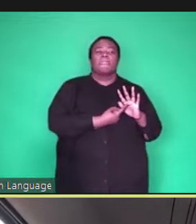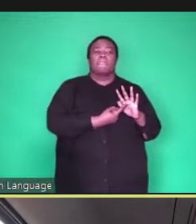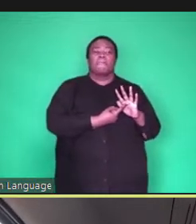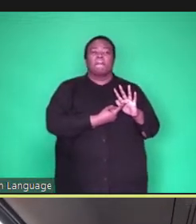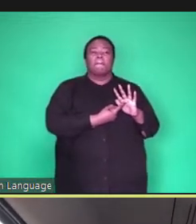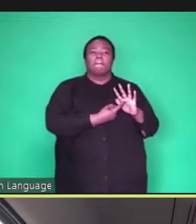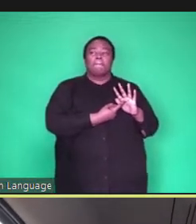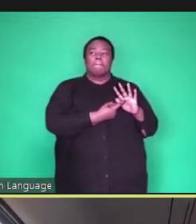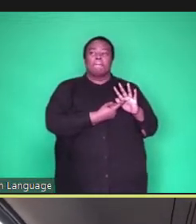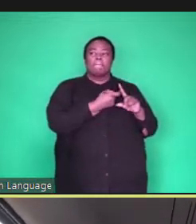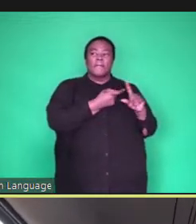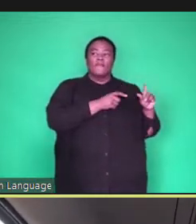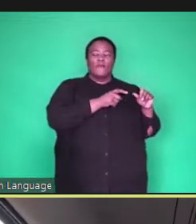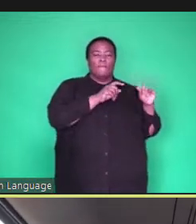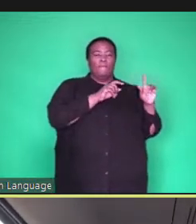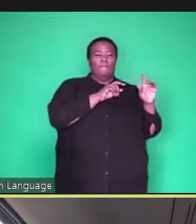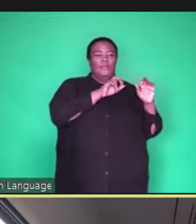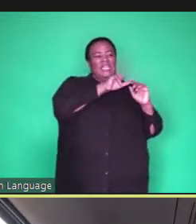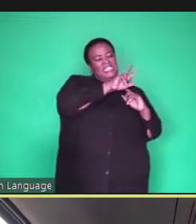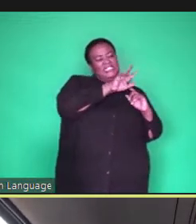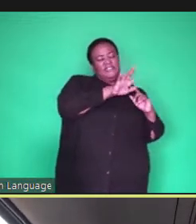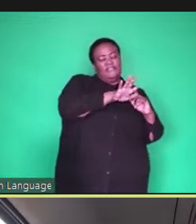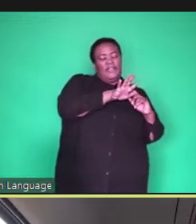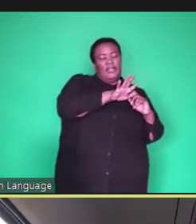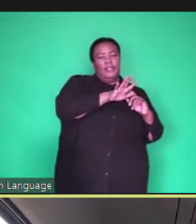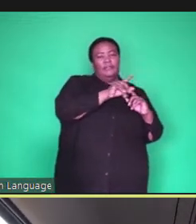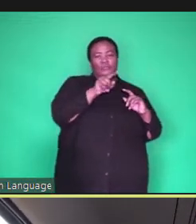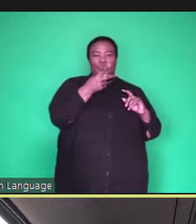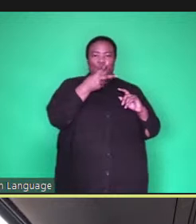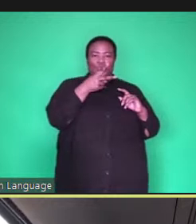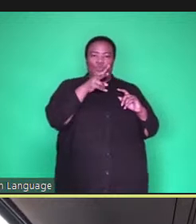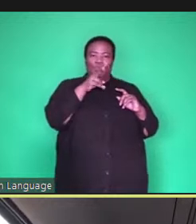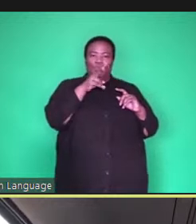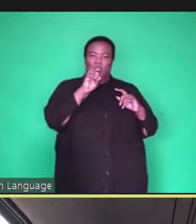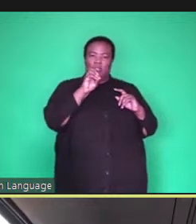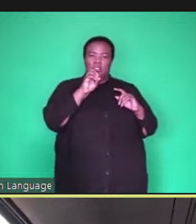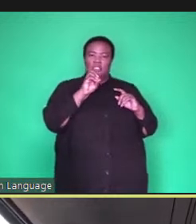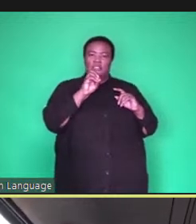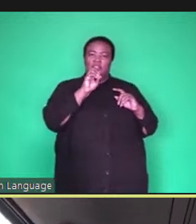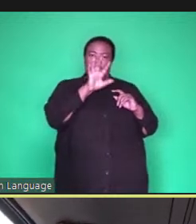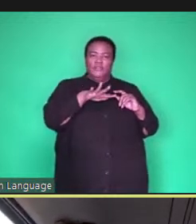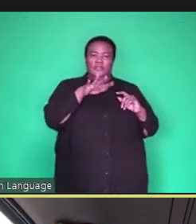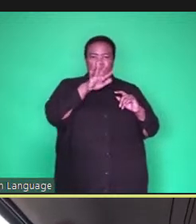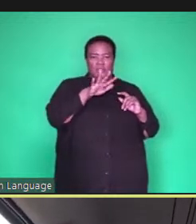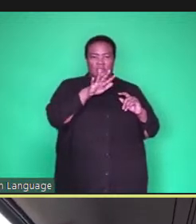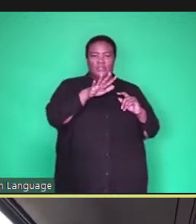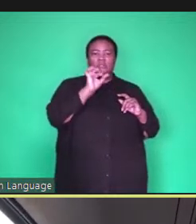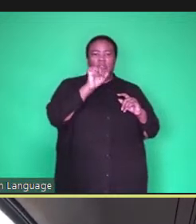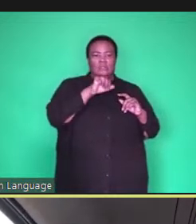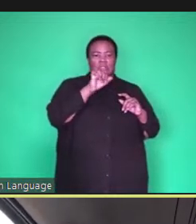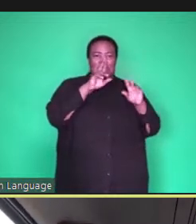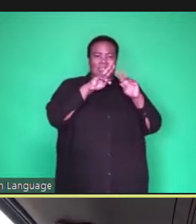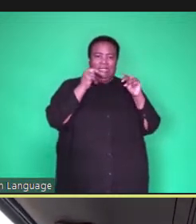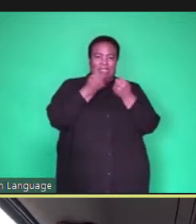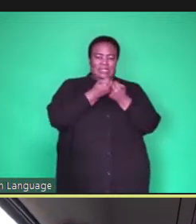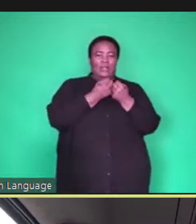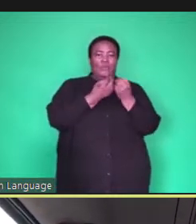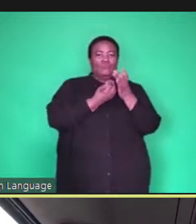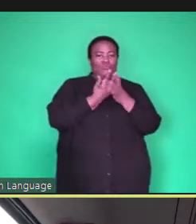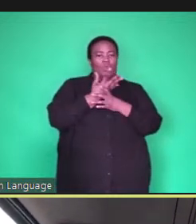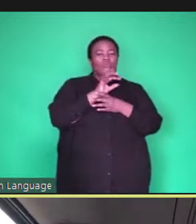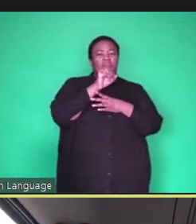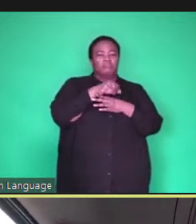from 85 to 2015 that indeed natural growth was much higher,